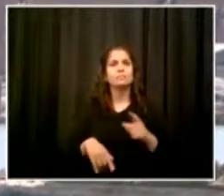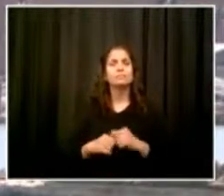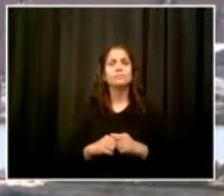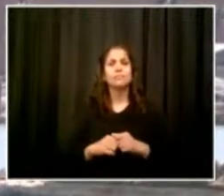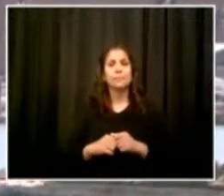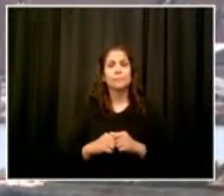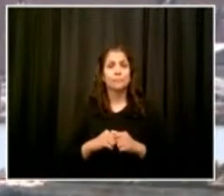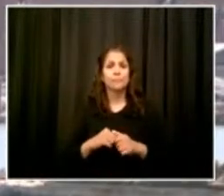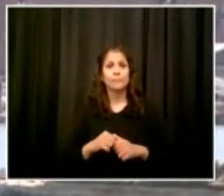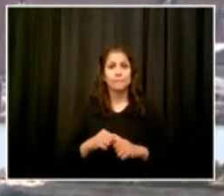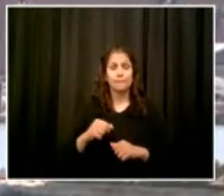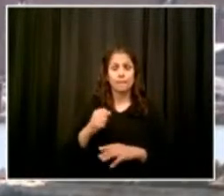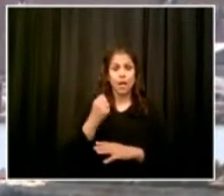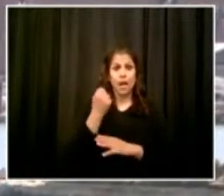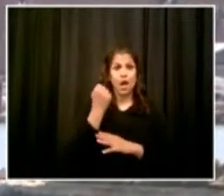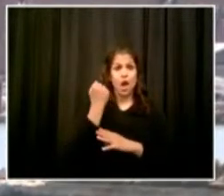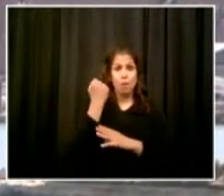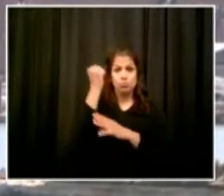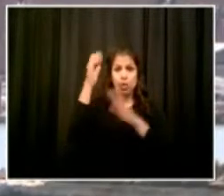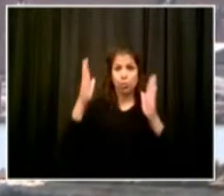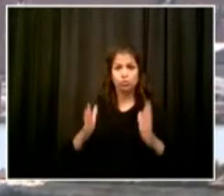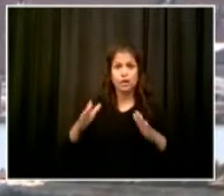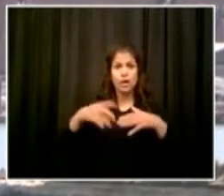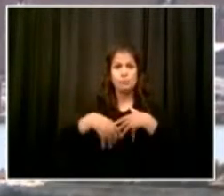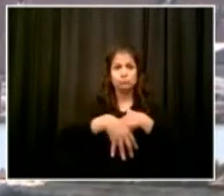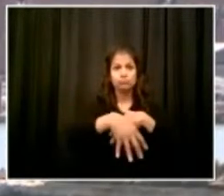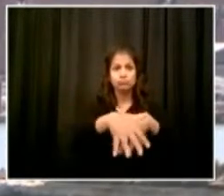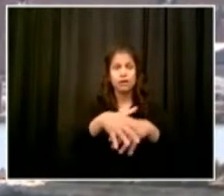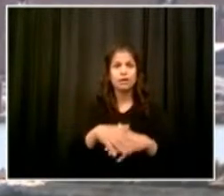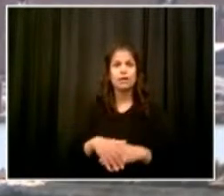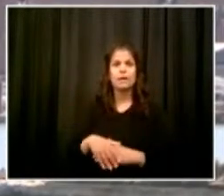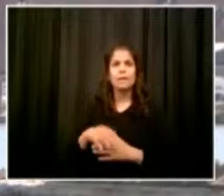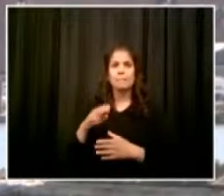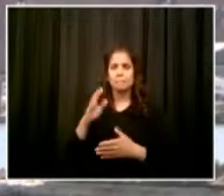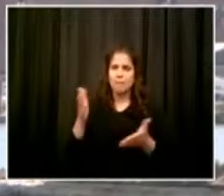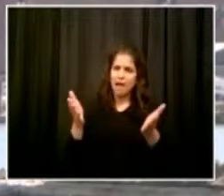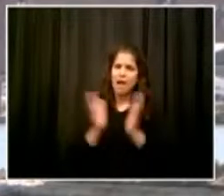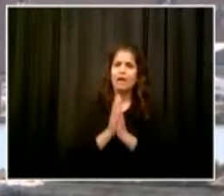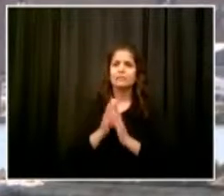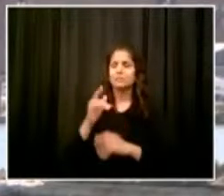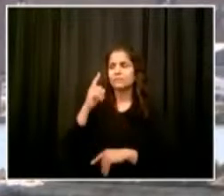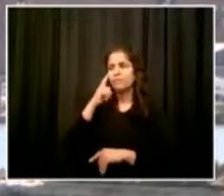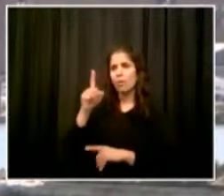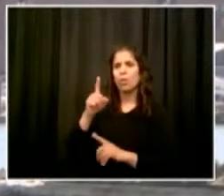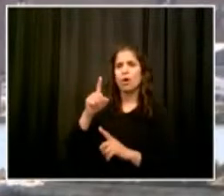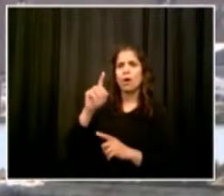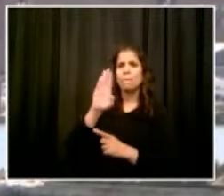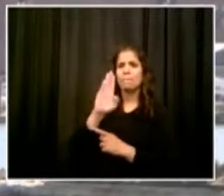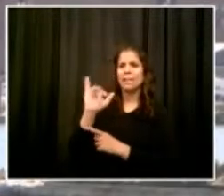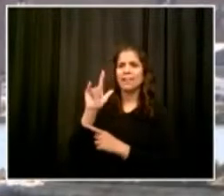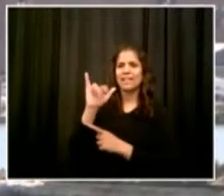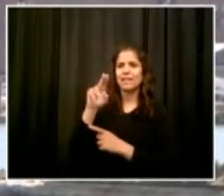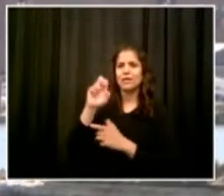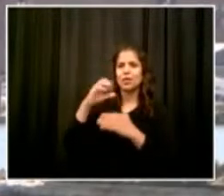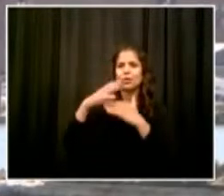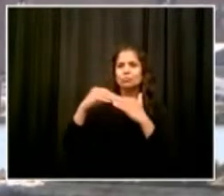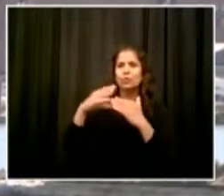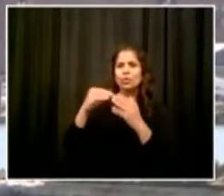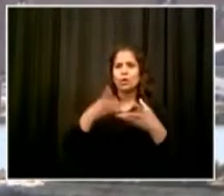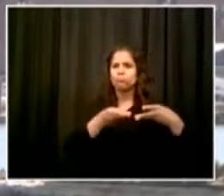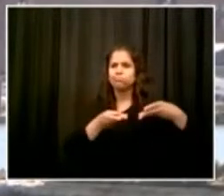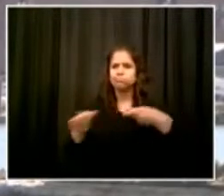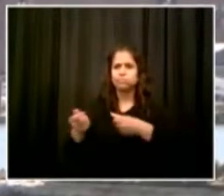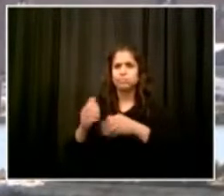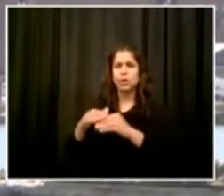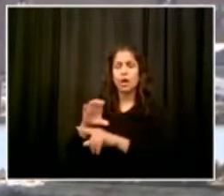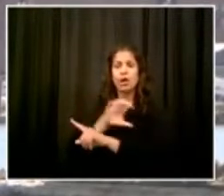No. But something substantial, yes, and that will be subject to negotiation. And the